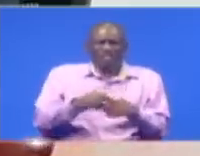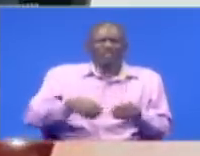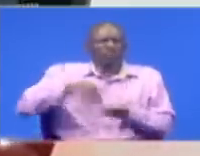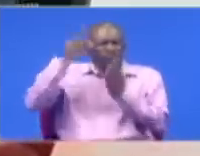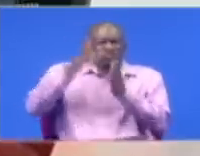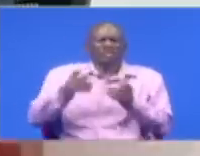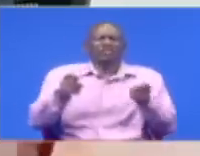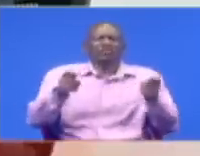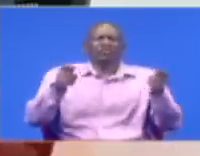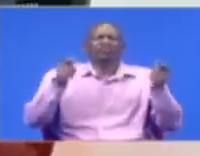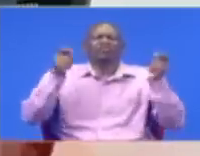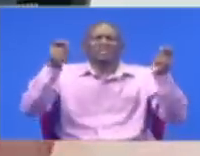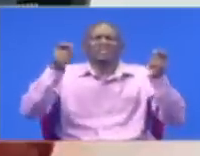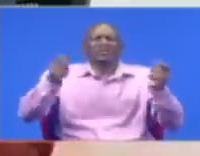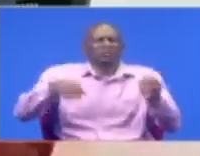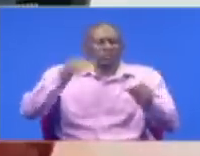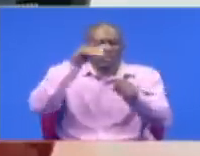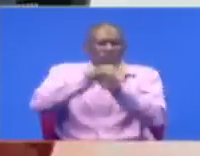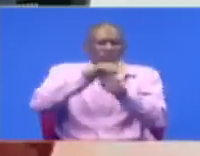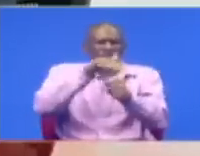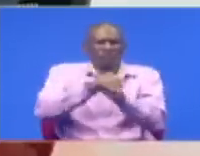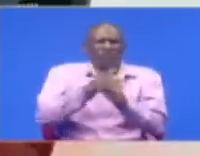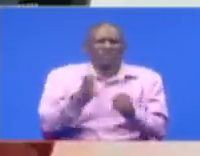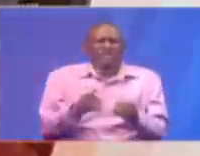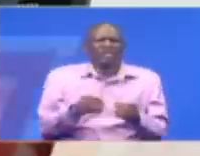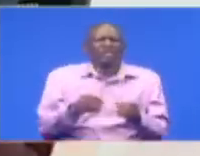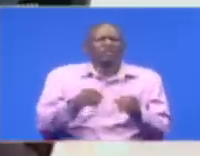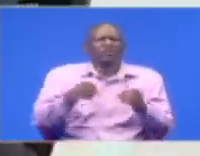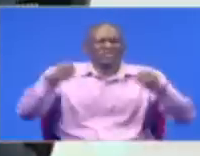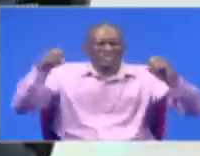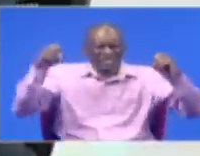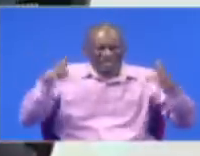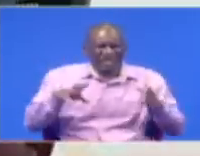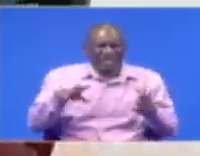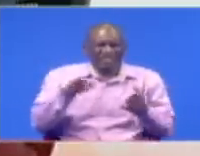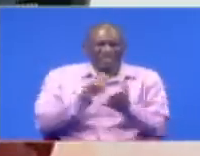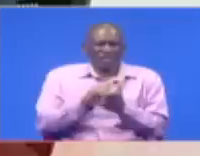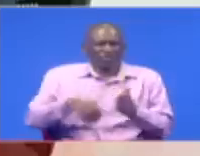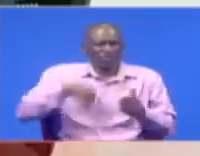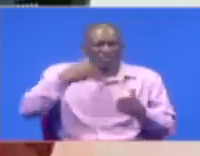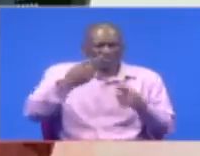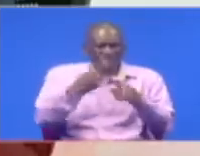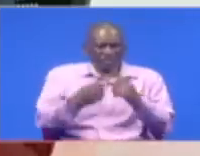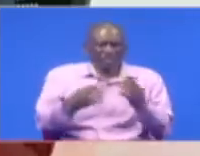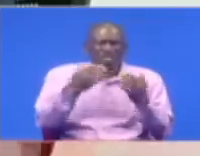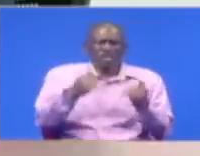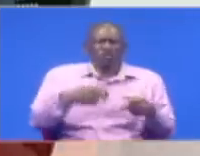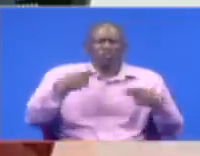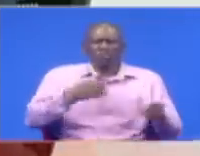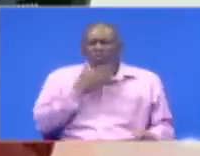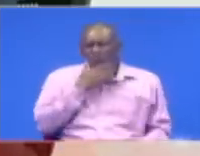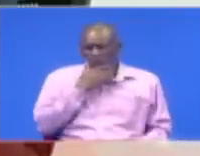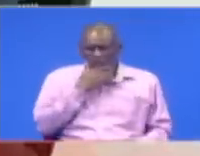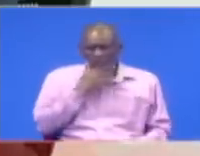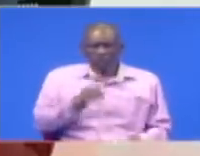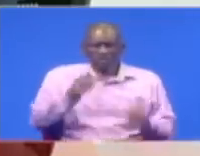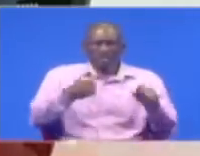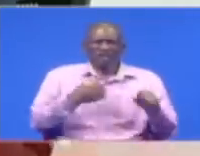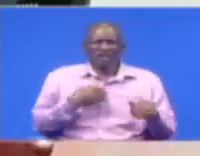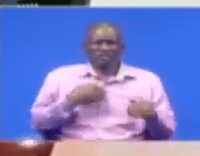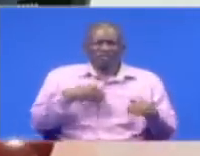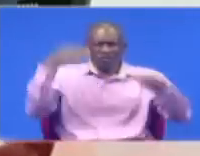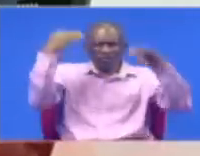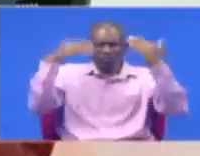strike. It became so perennial that we were wondering whether we should have a university next